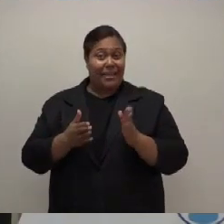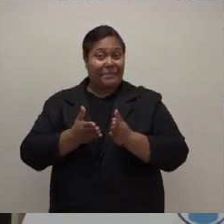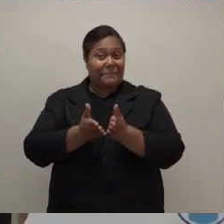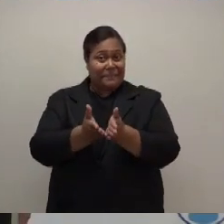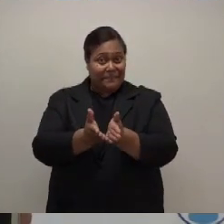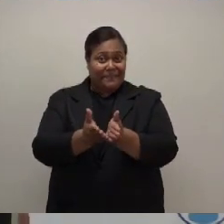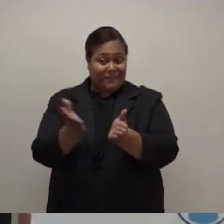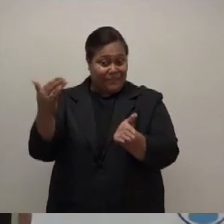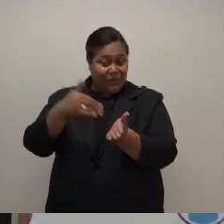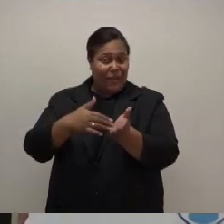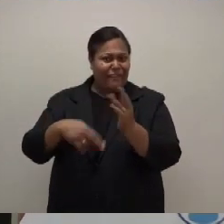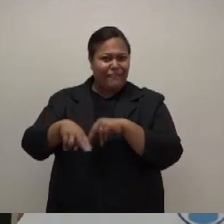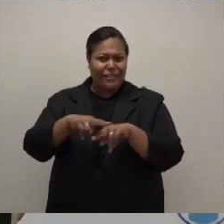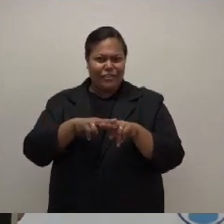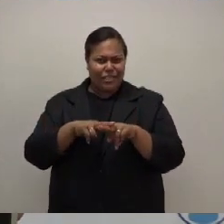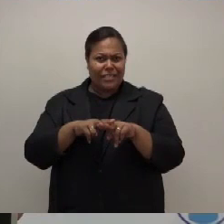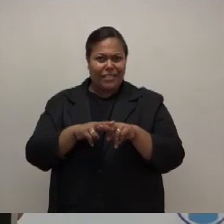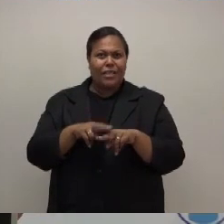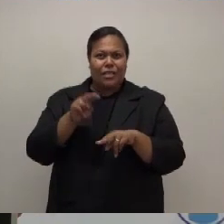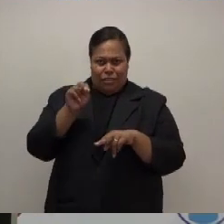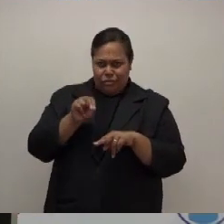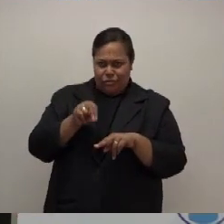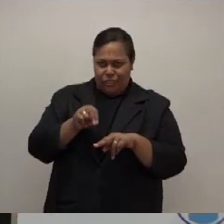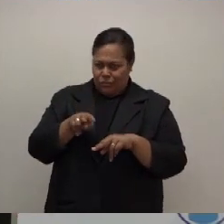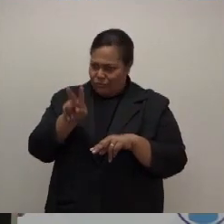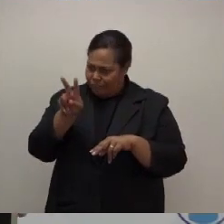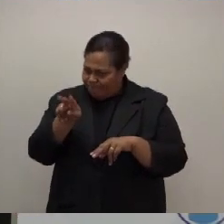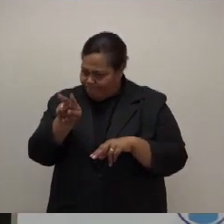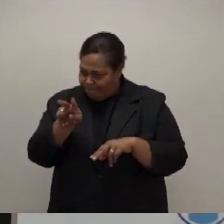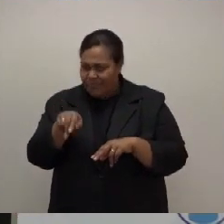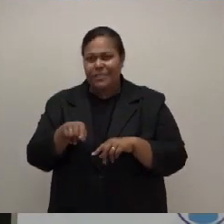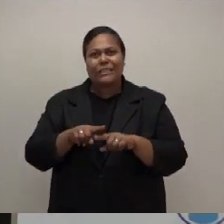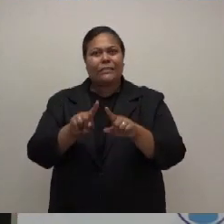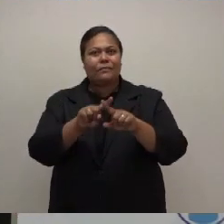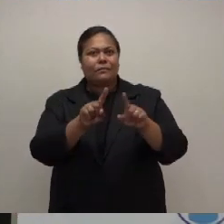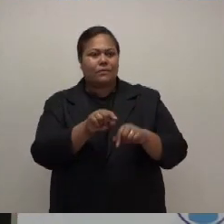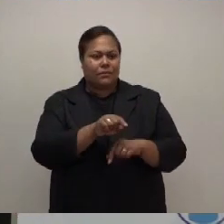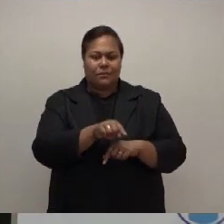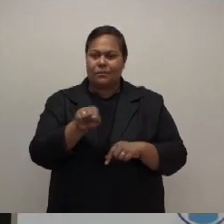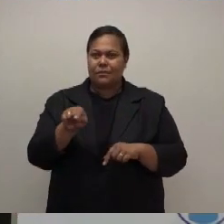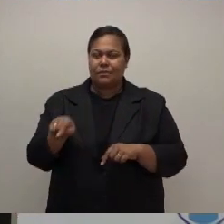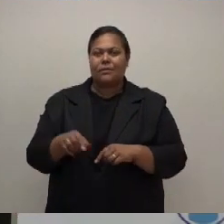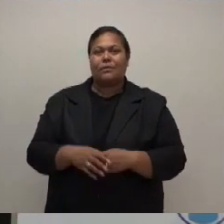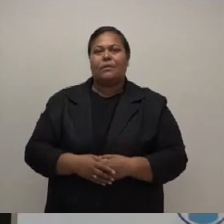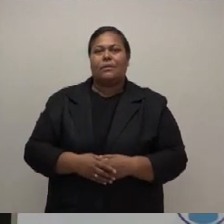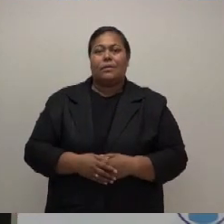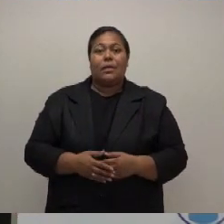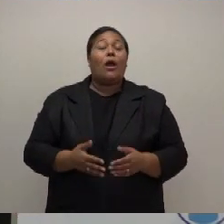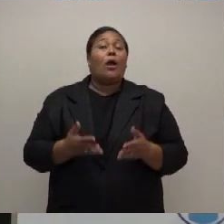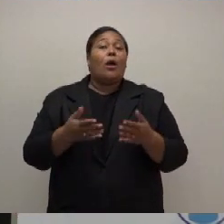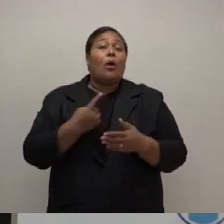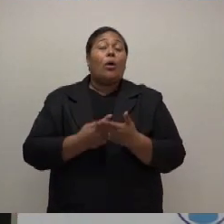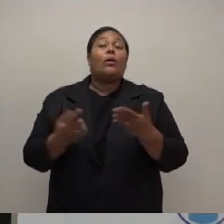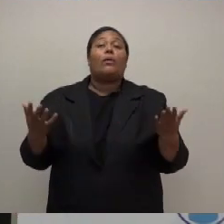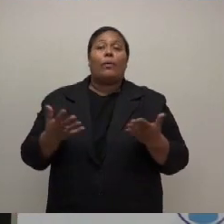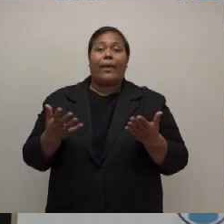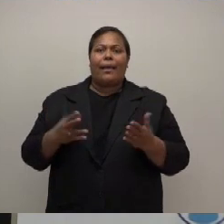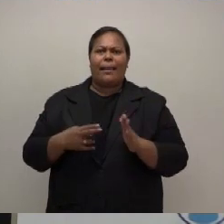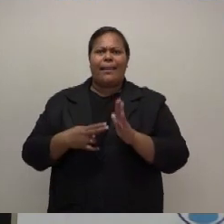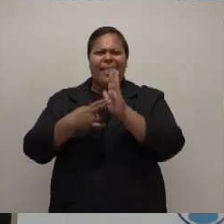will be carefully considered on a case-by-case basis. To start, the only port of entry will be Port Denarau